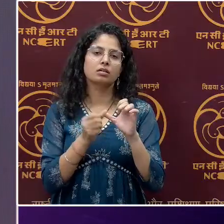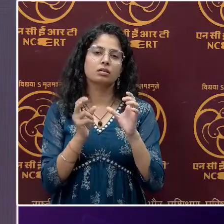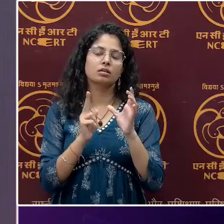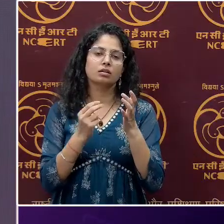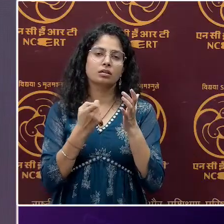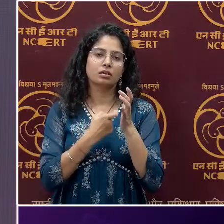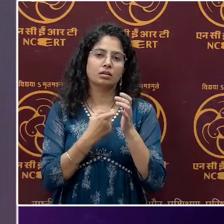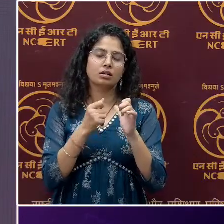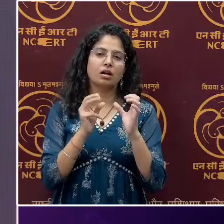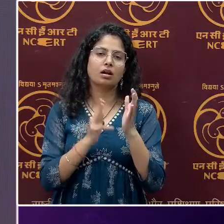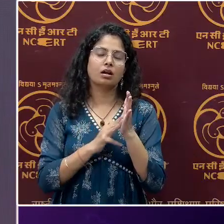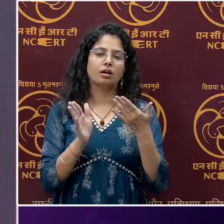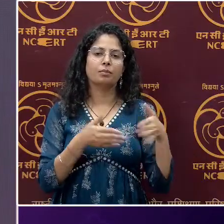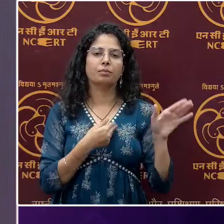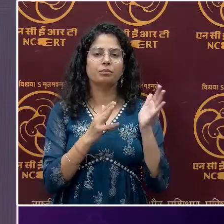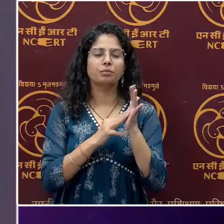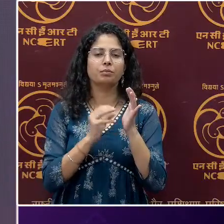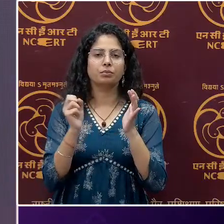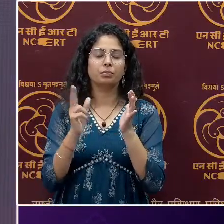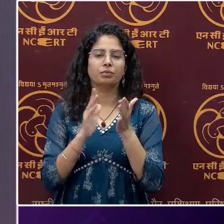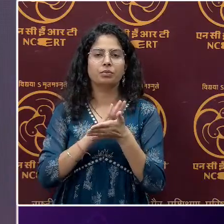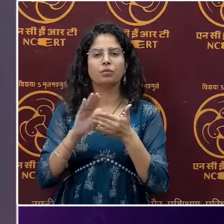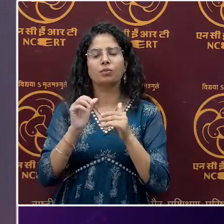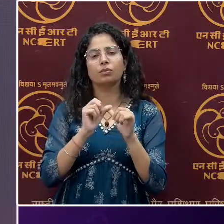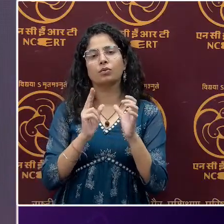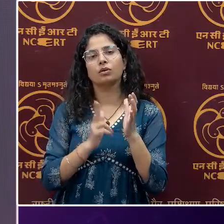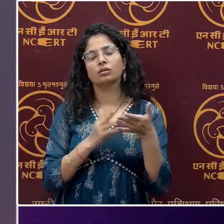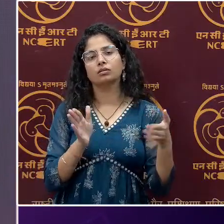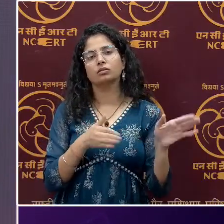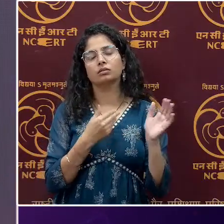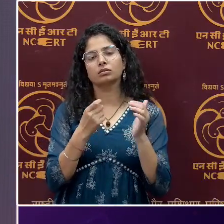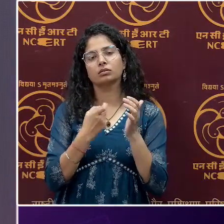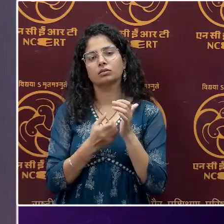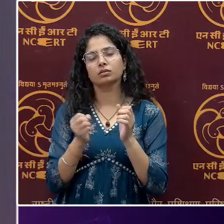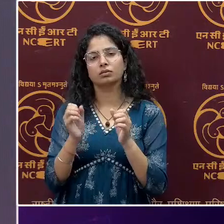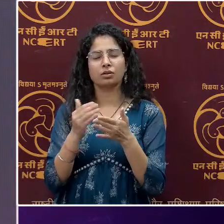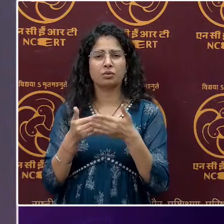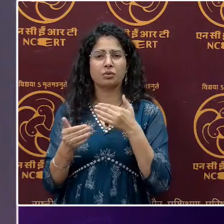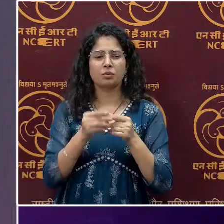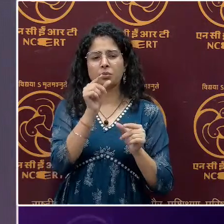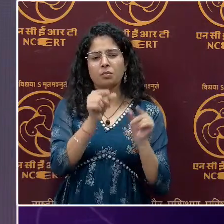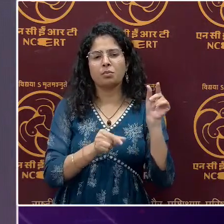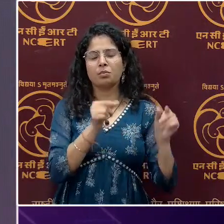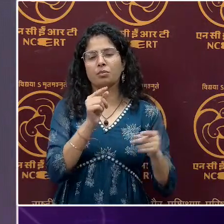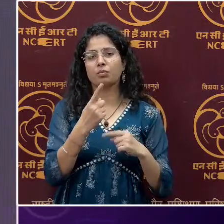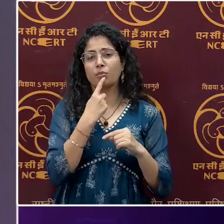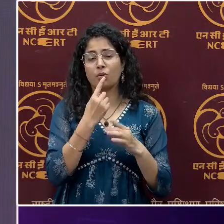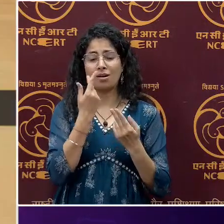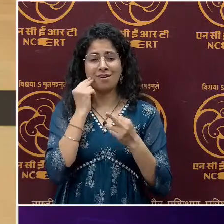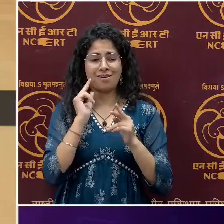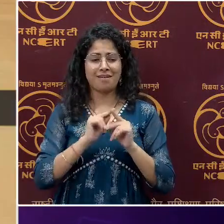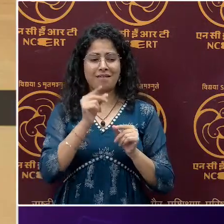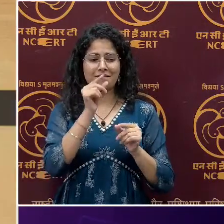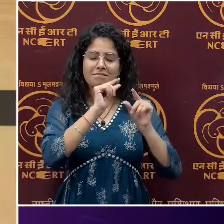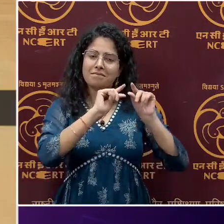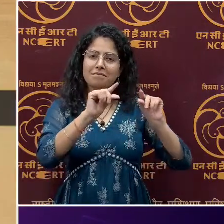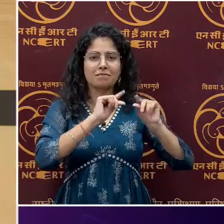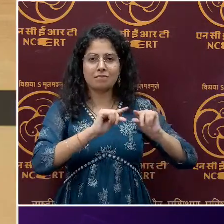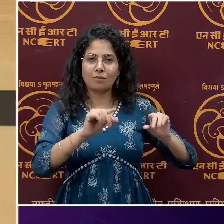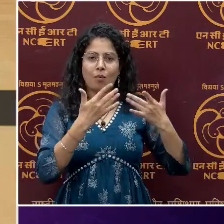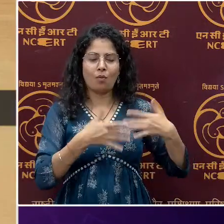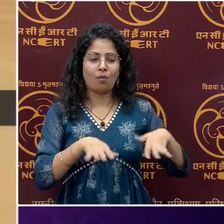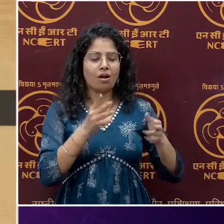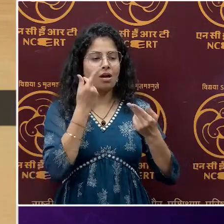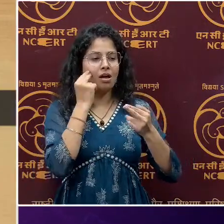the preachers and our freedom fighters, whatever they say, if we try to learn from that, like Raja Ram Mohan